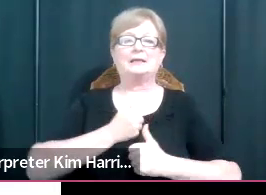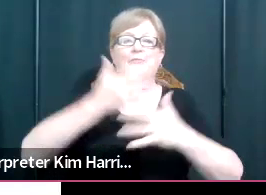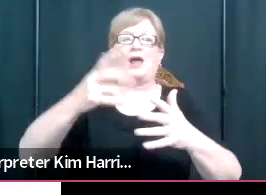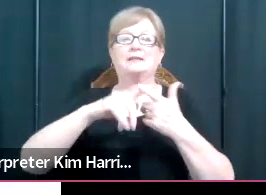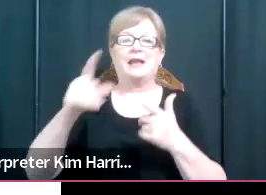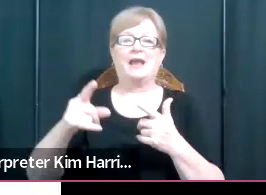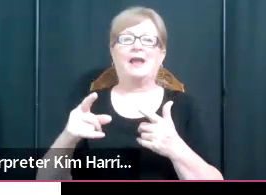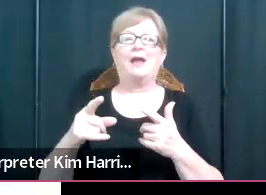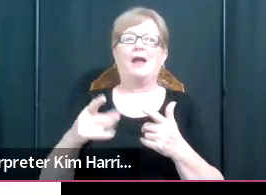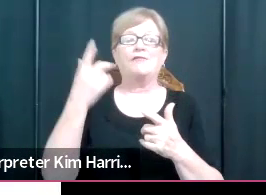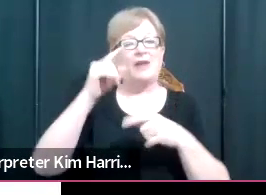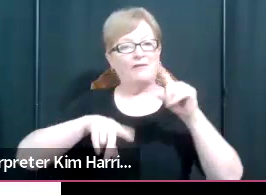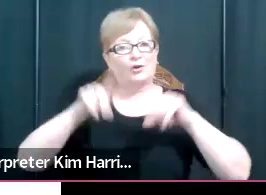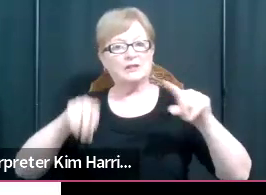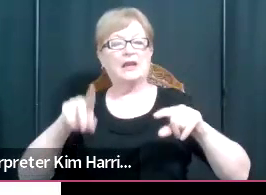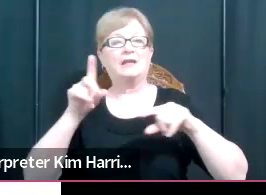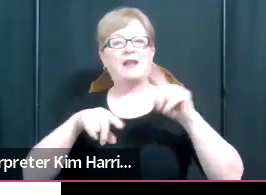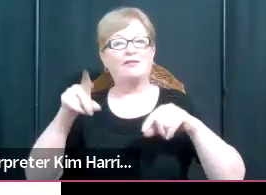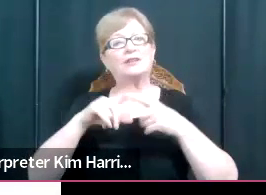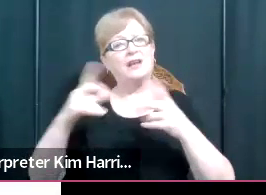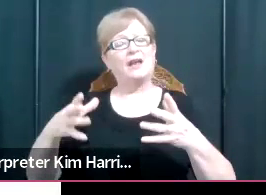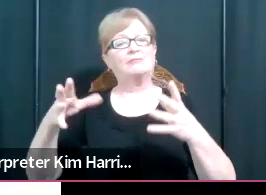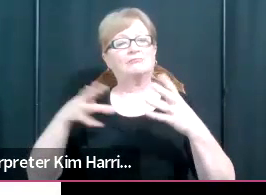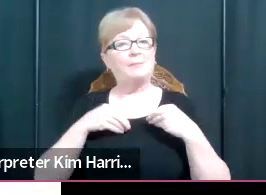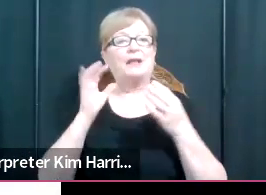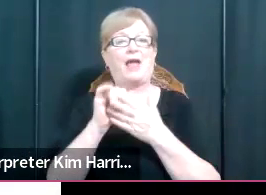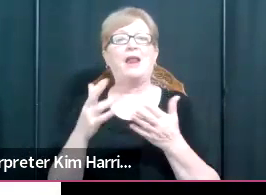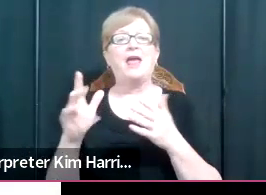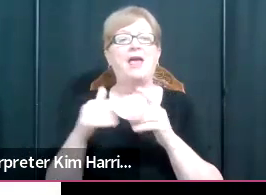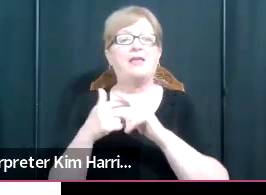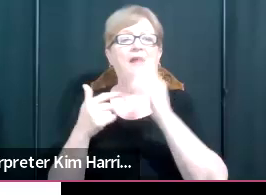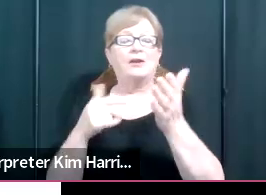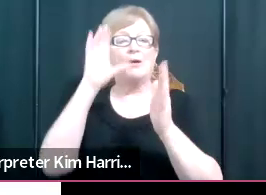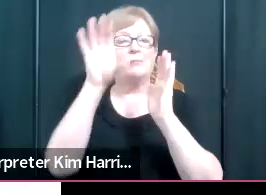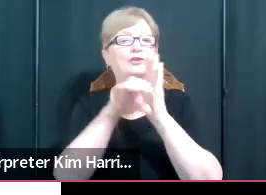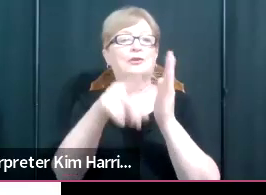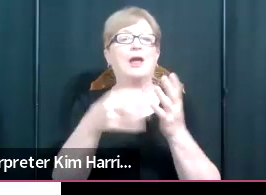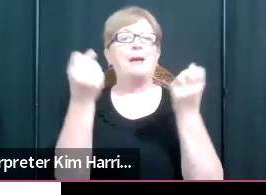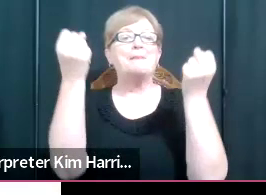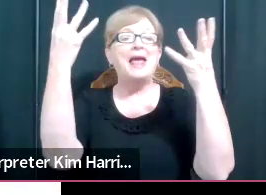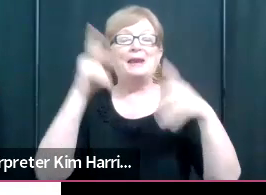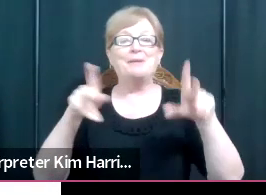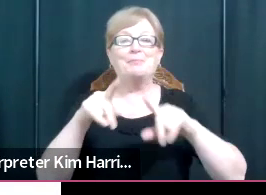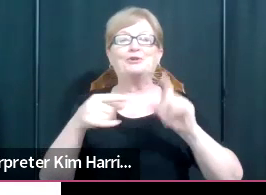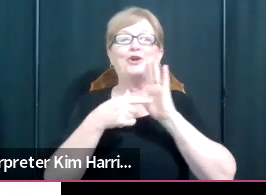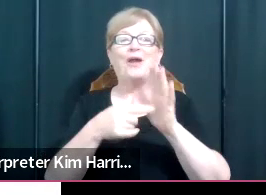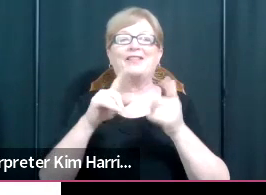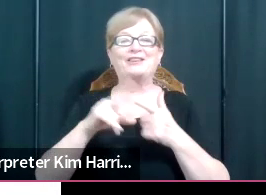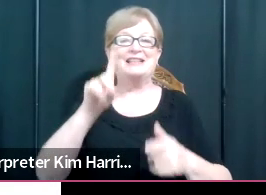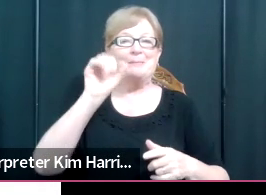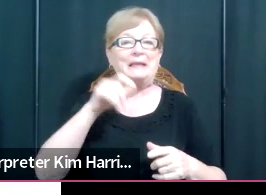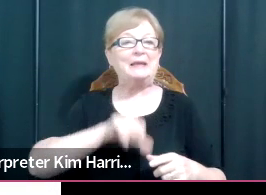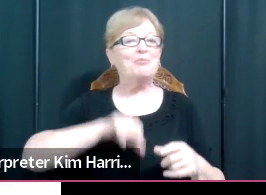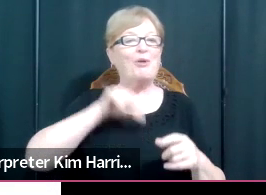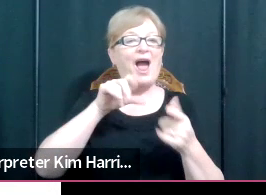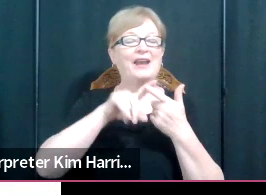for diversity. The pictures on this slide are of Many people showing their disability pride